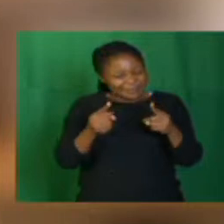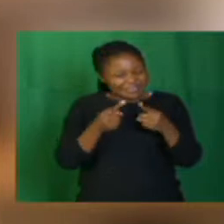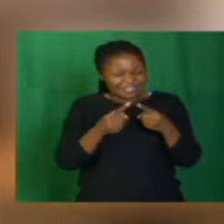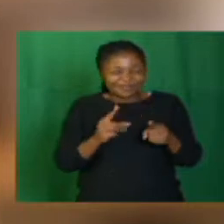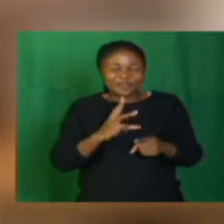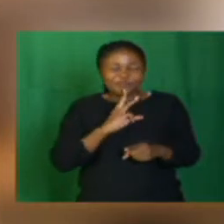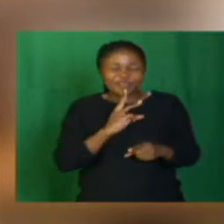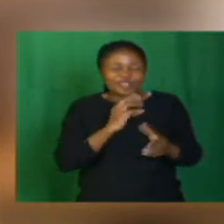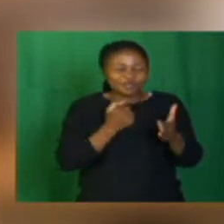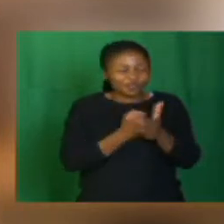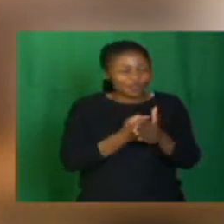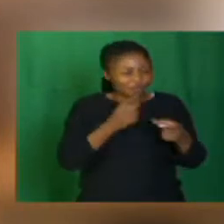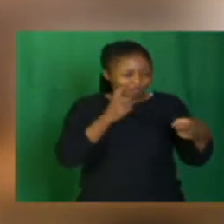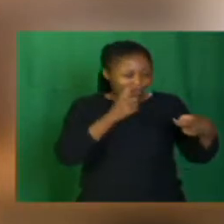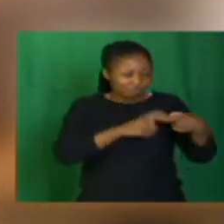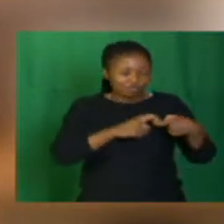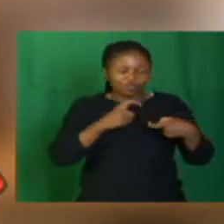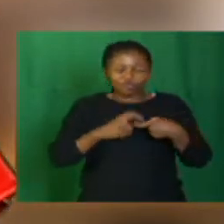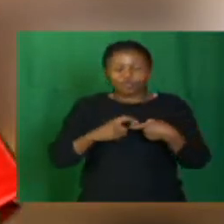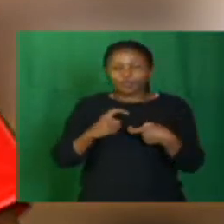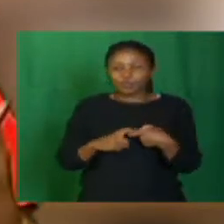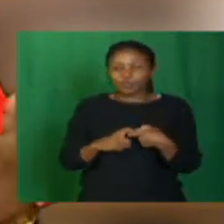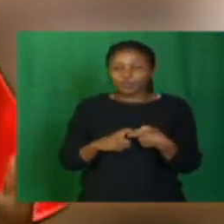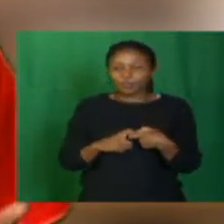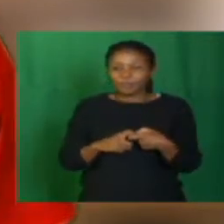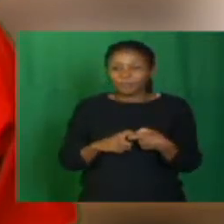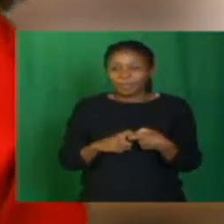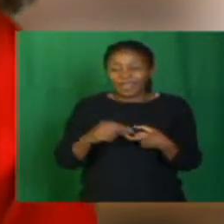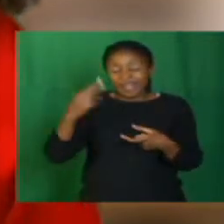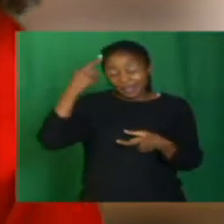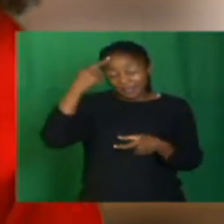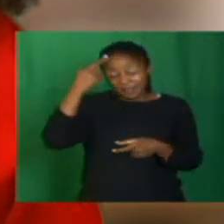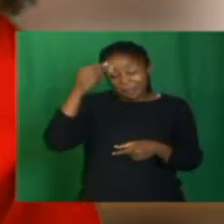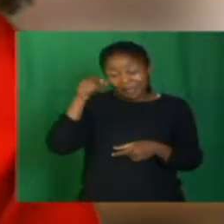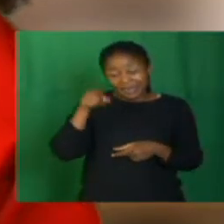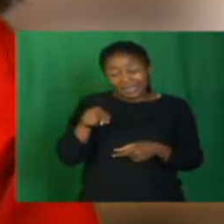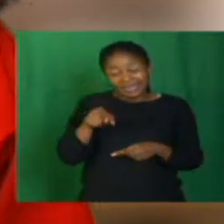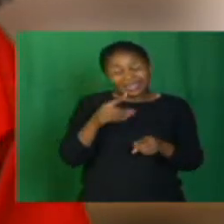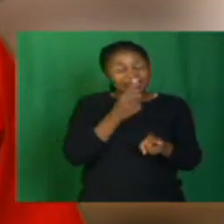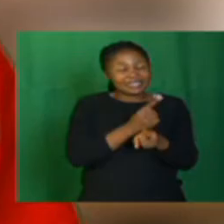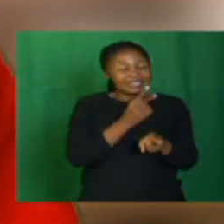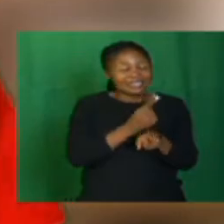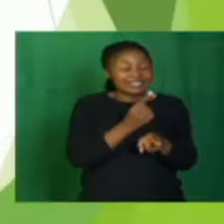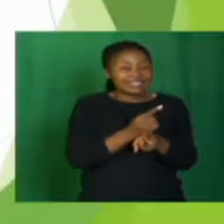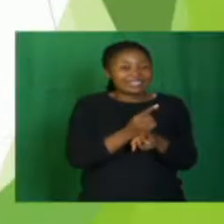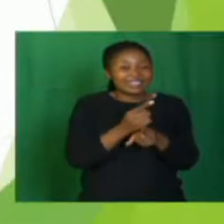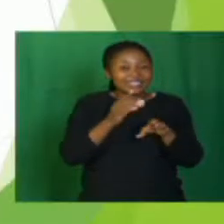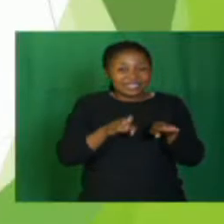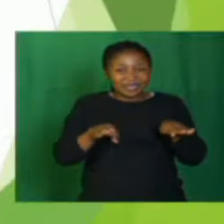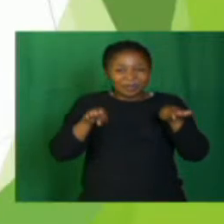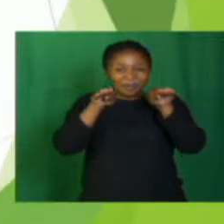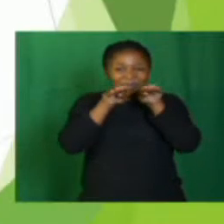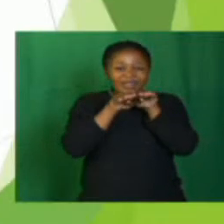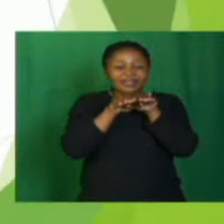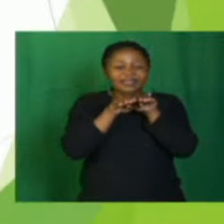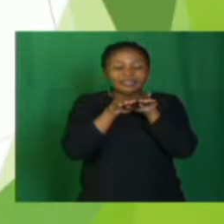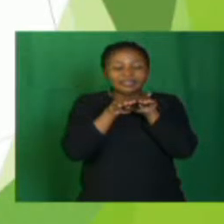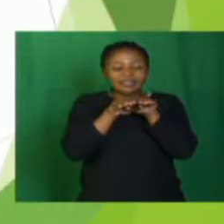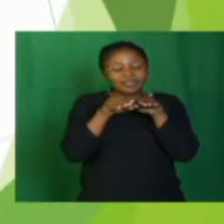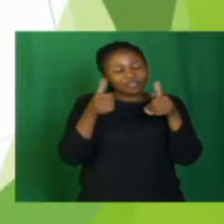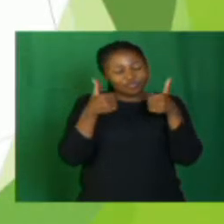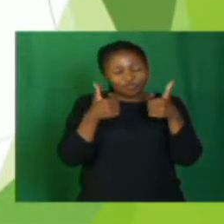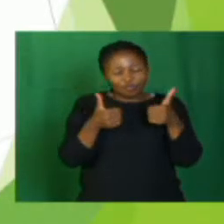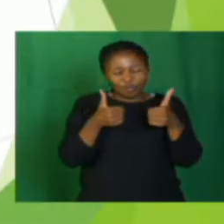we said it's a balanced what? Discussion. Now you have prepared to present points against